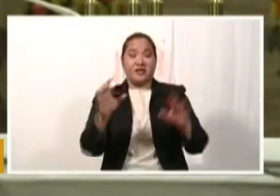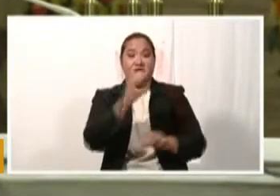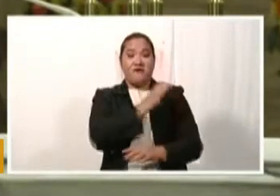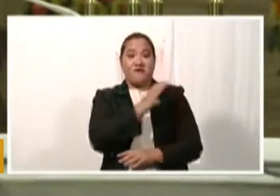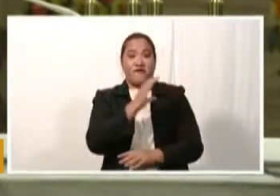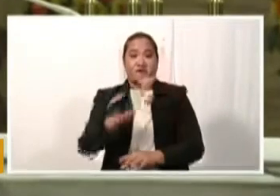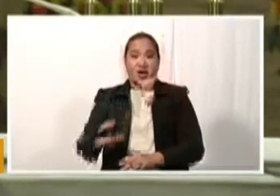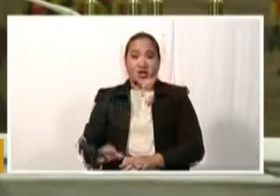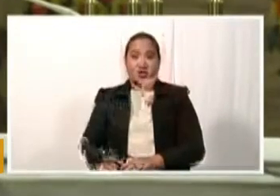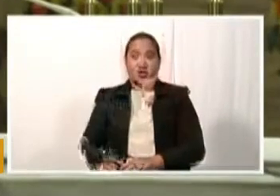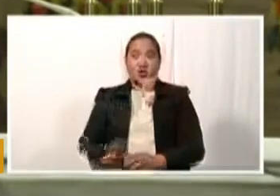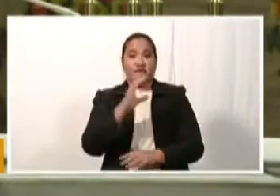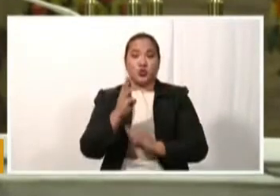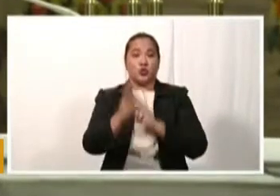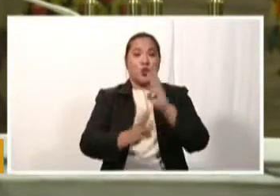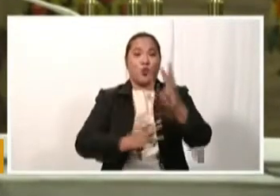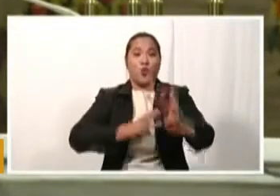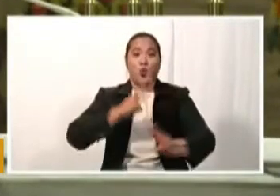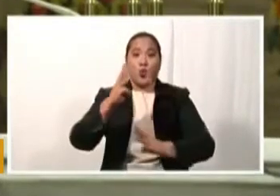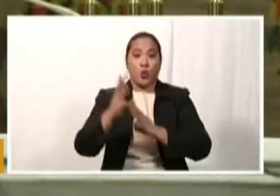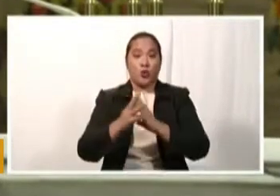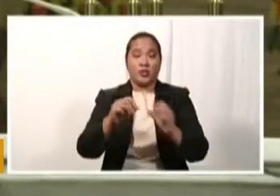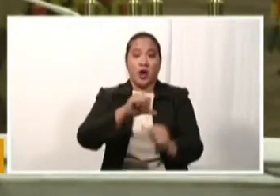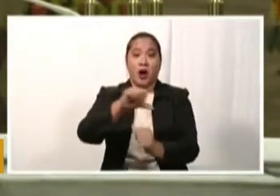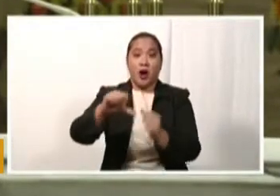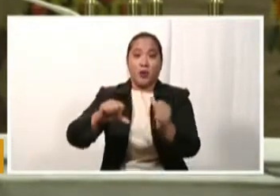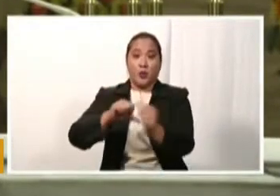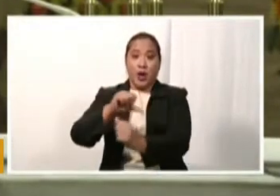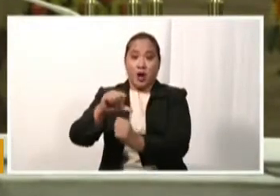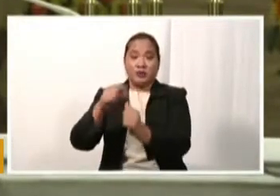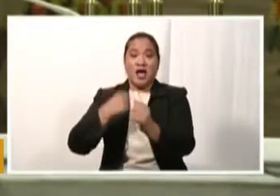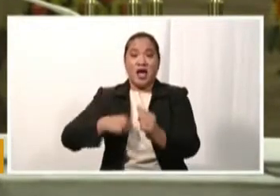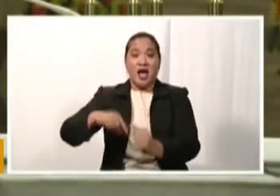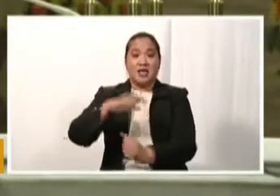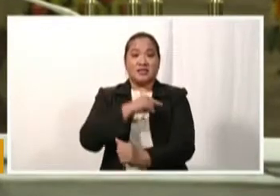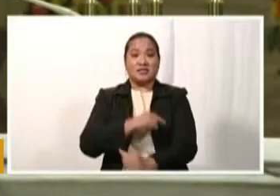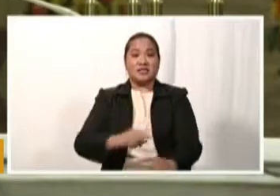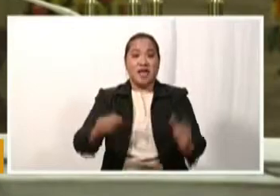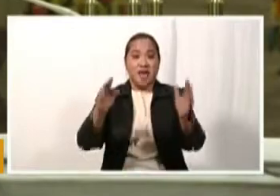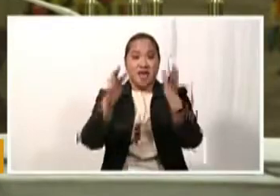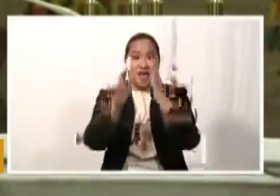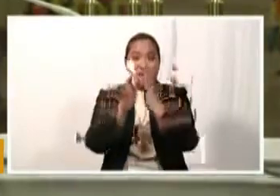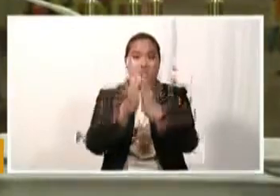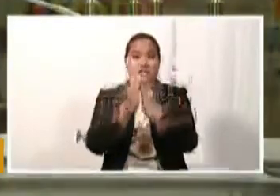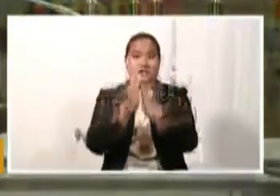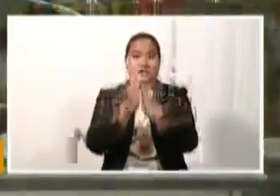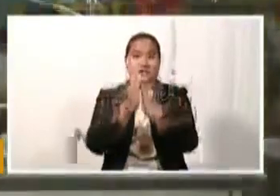Christ to the world around us. Amen.